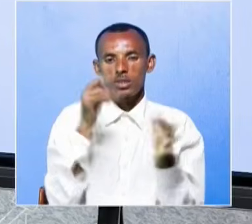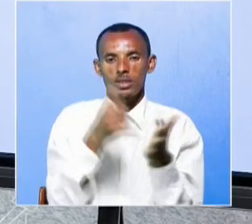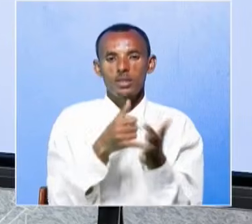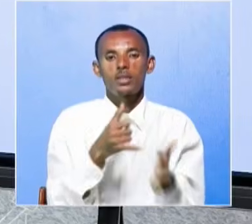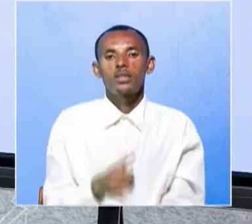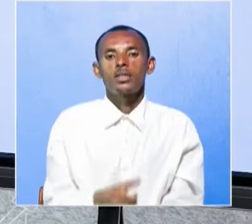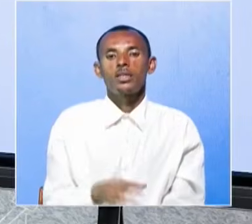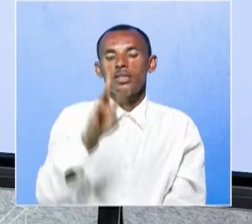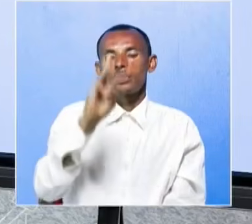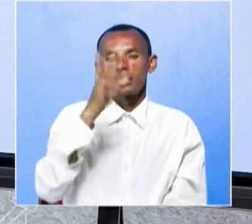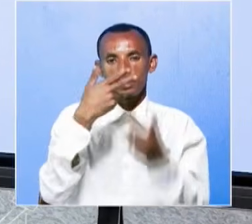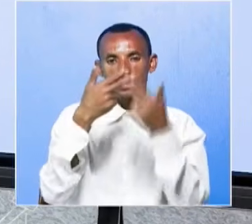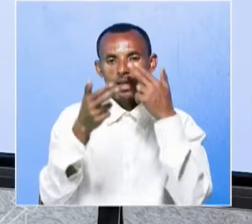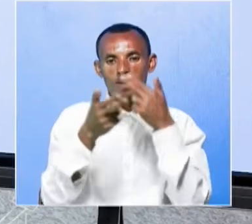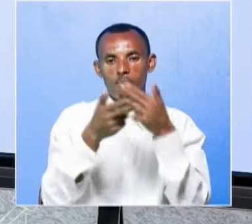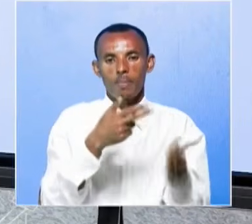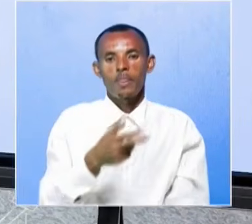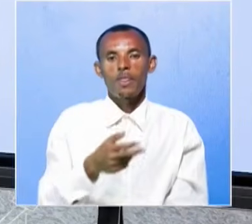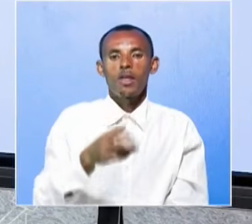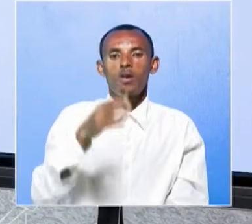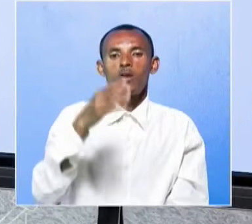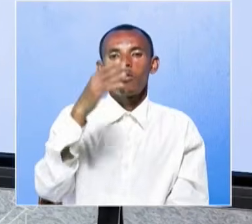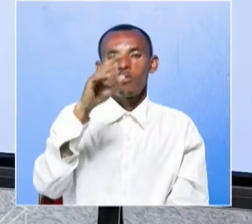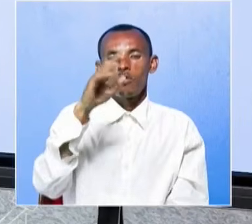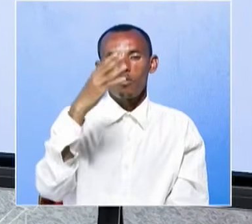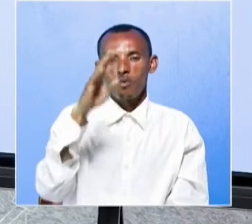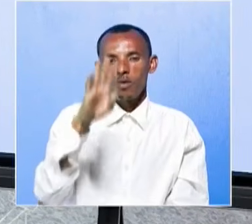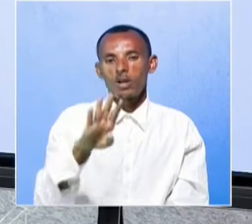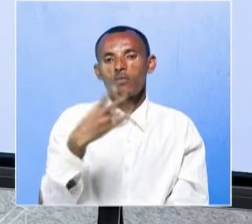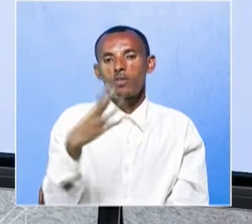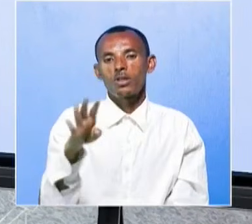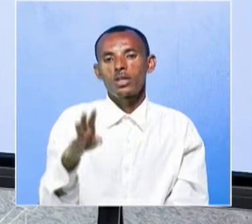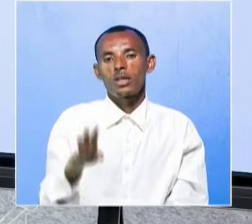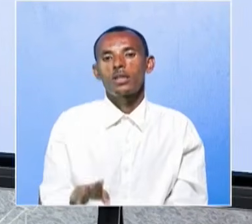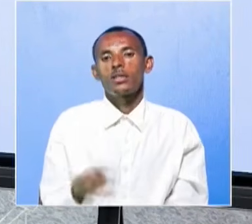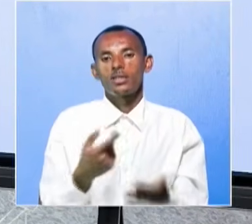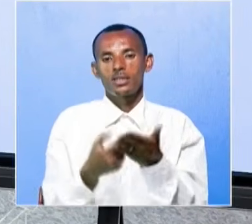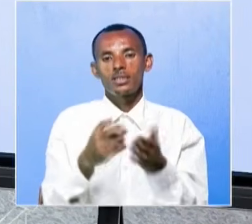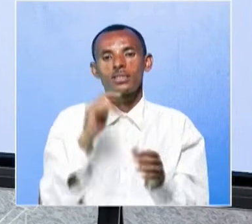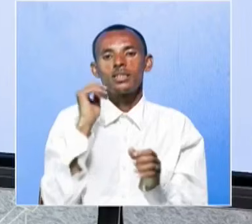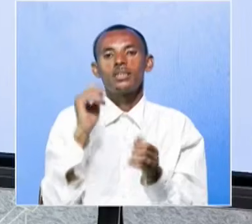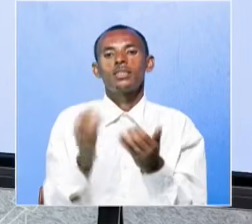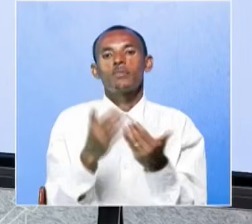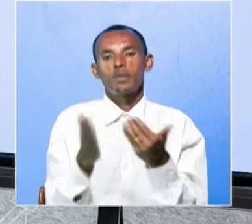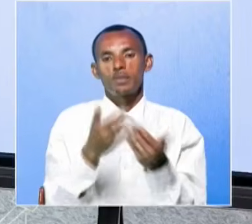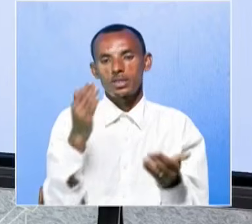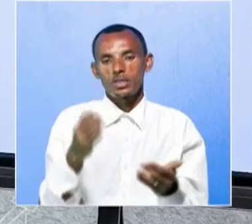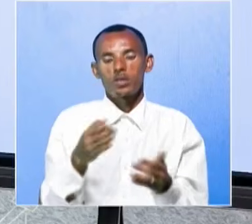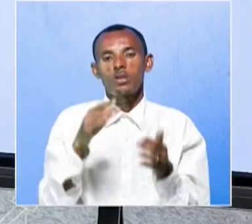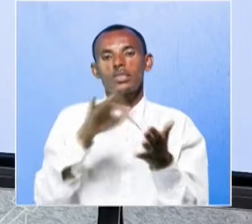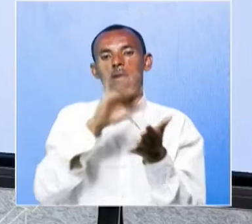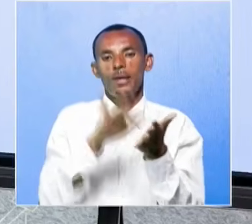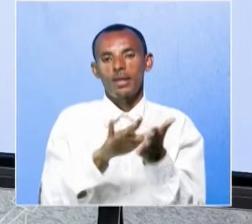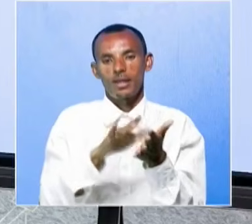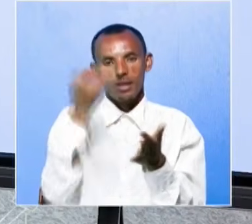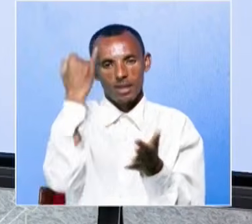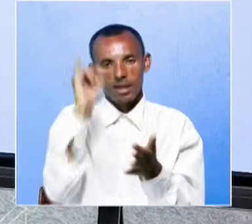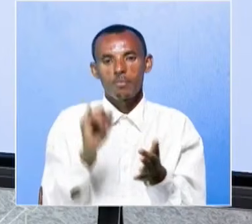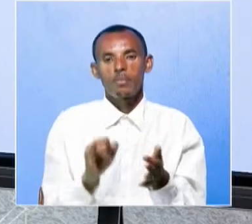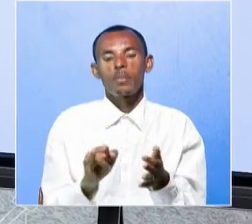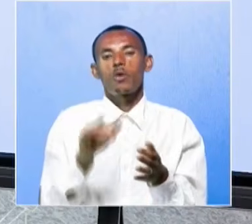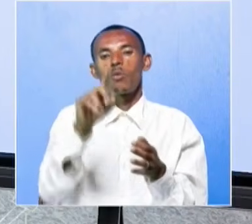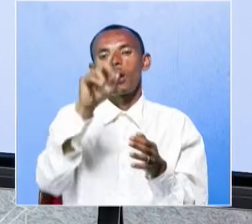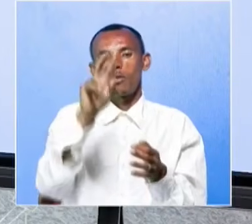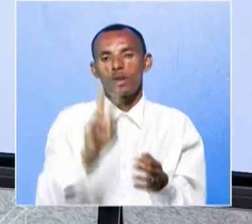okay? 6 times 14, but this takes time, so make a simplification on the middle term. Take 1 over